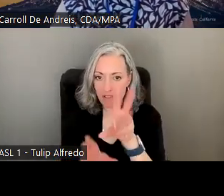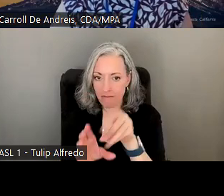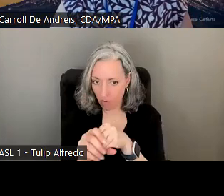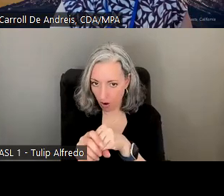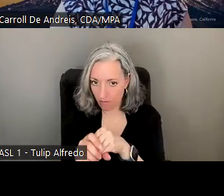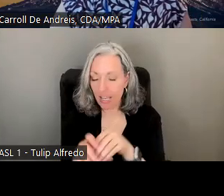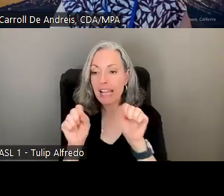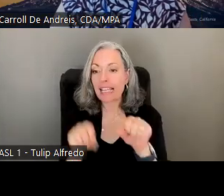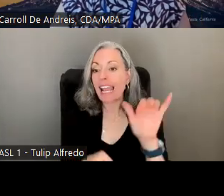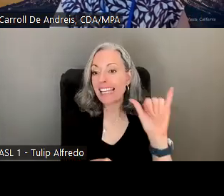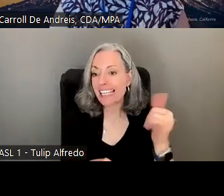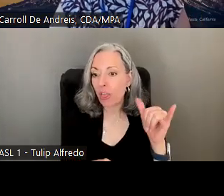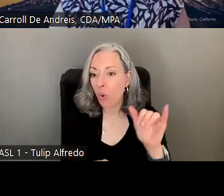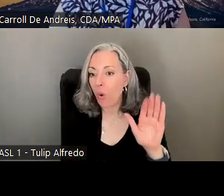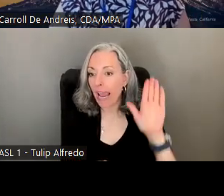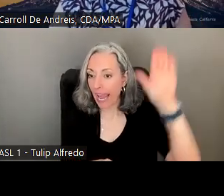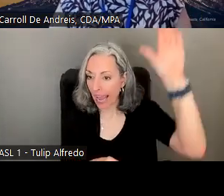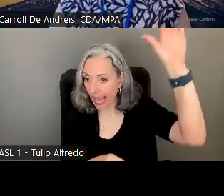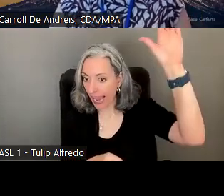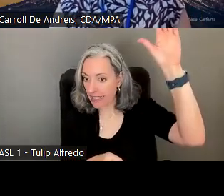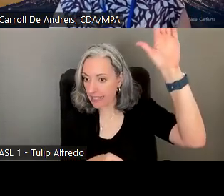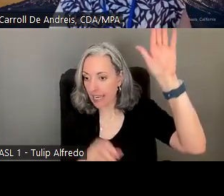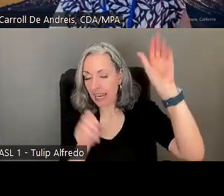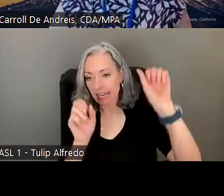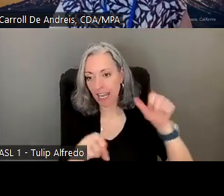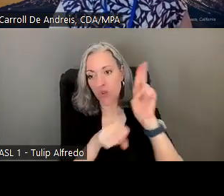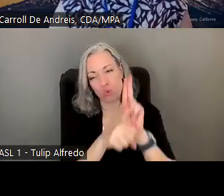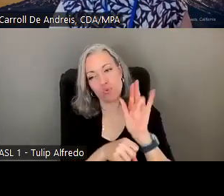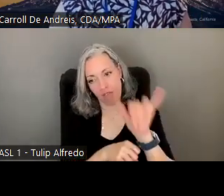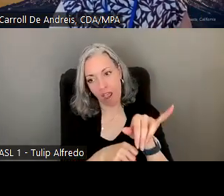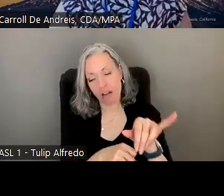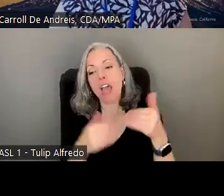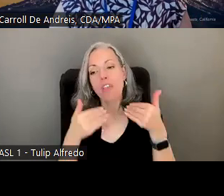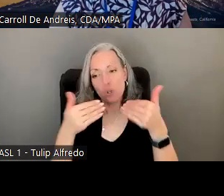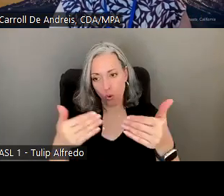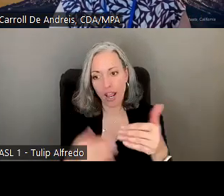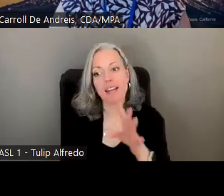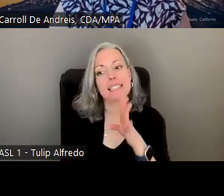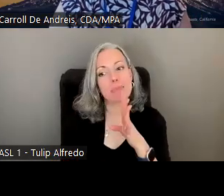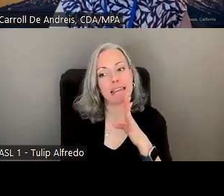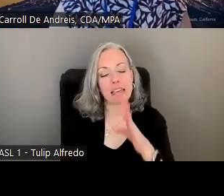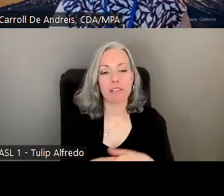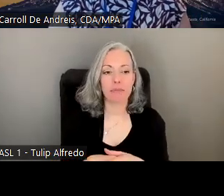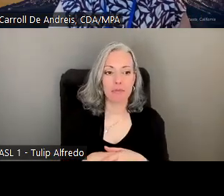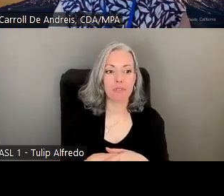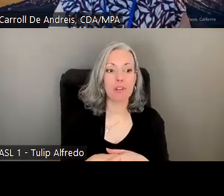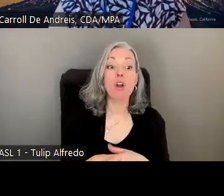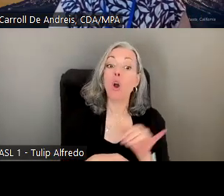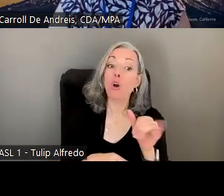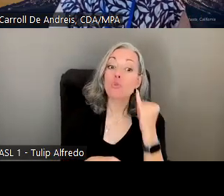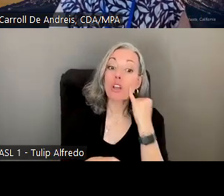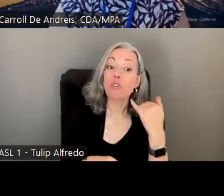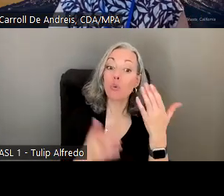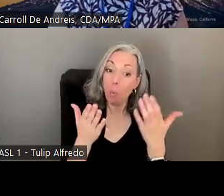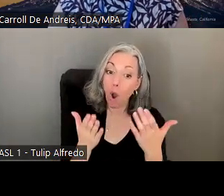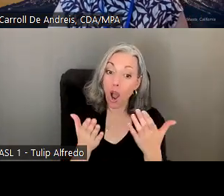hand icon and we will unmute your line. And again, you may submit your written comments at any